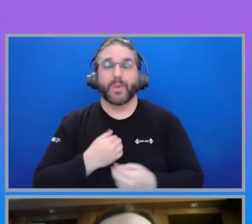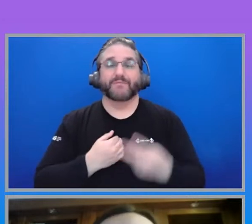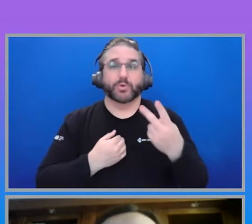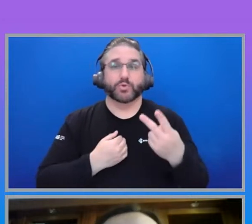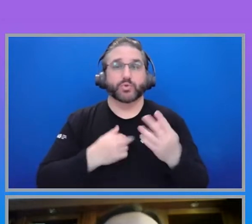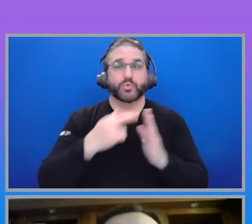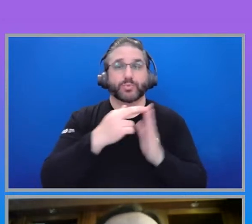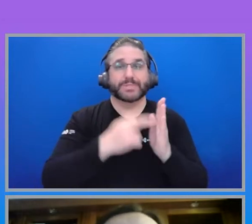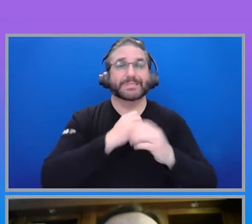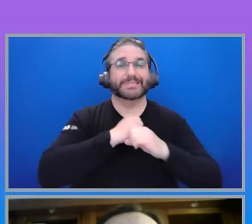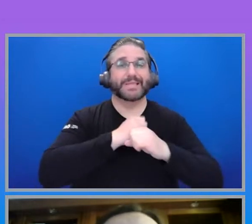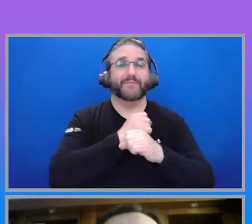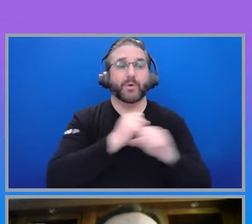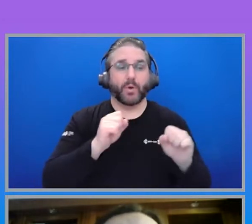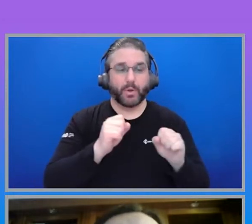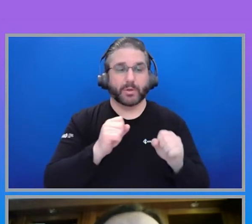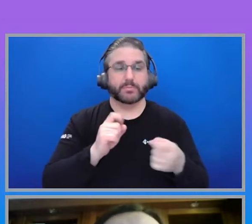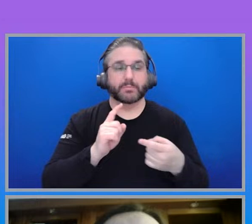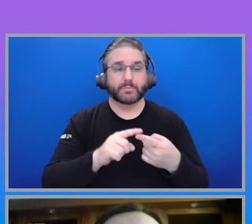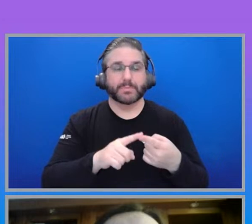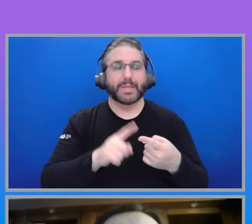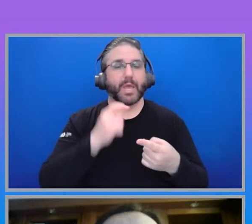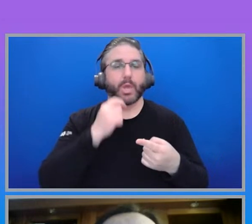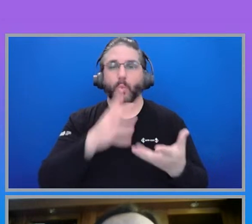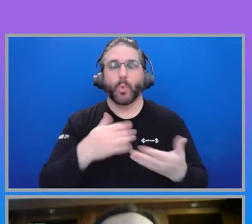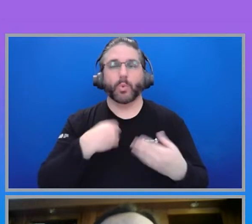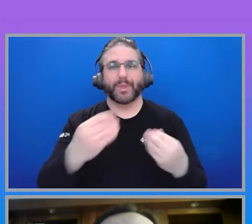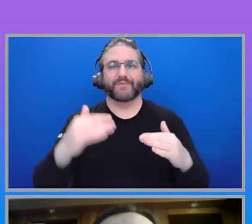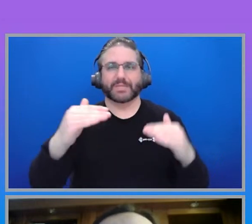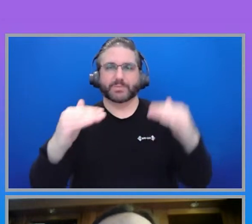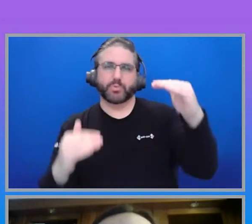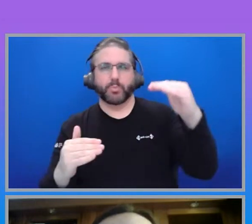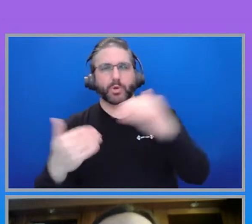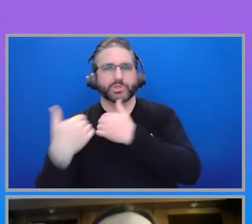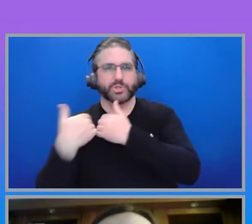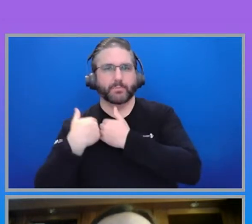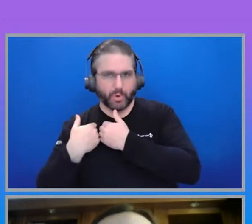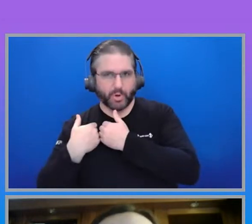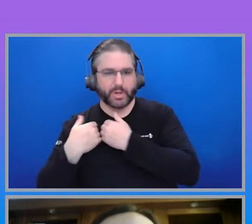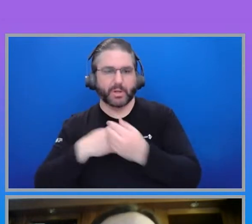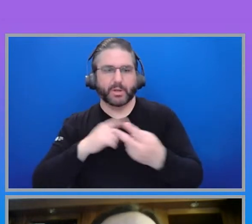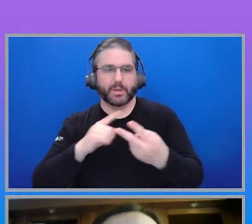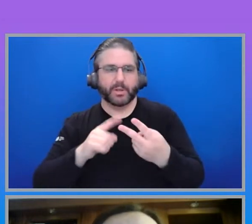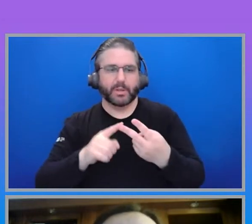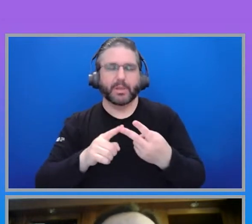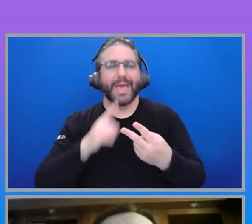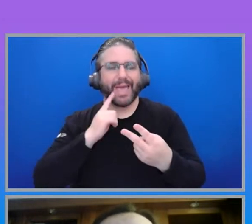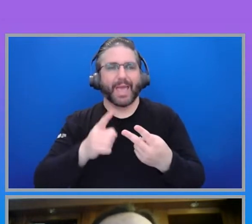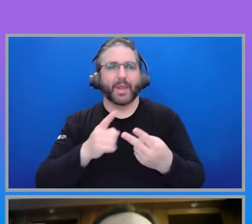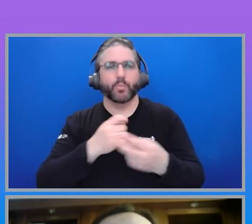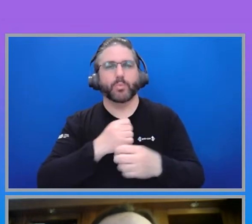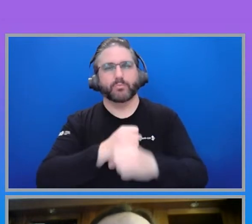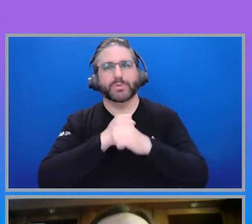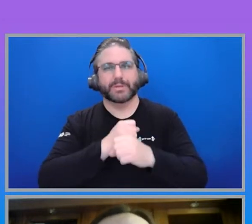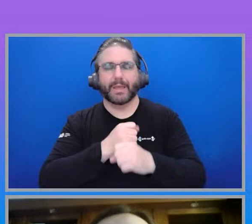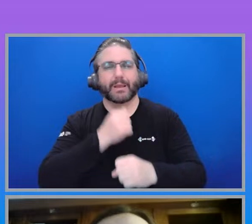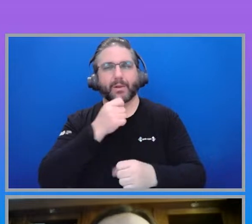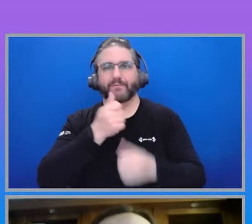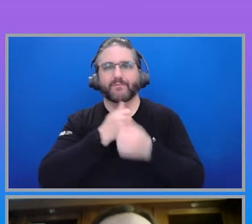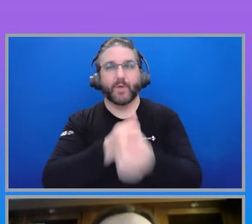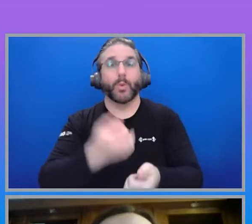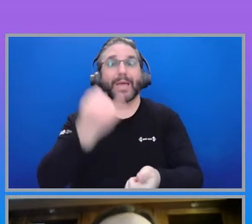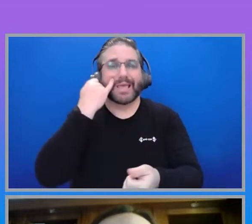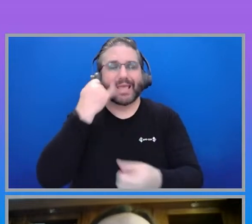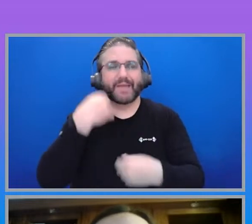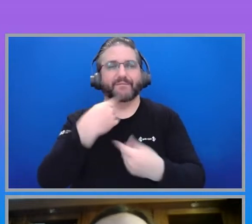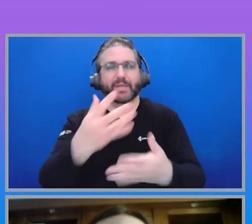to the extent that it does not impose a disproportionate burden, and the safeguard on fundamental alteration, that the requirements should be